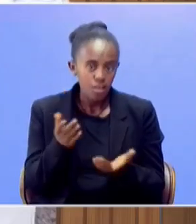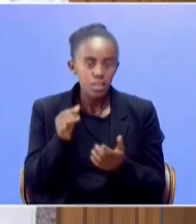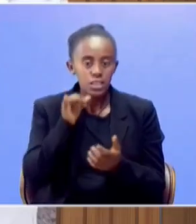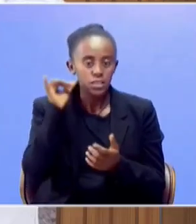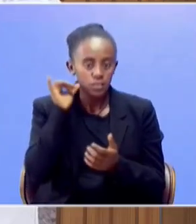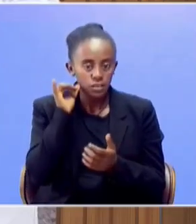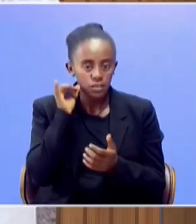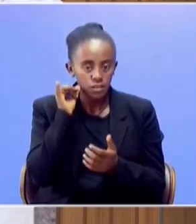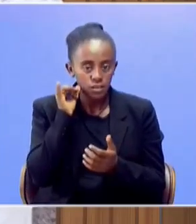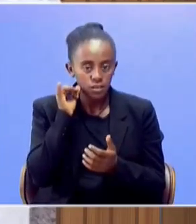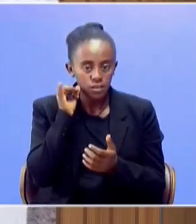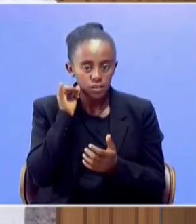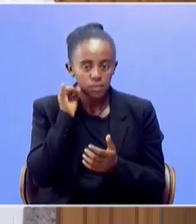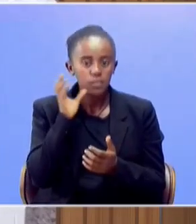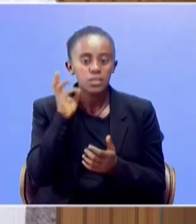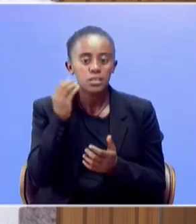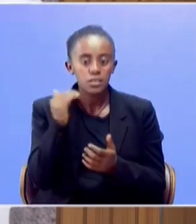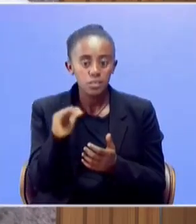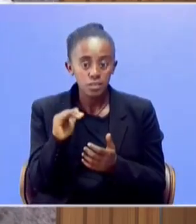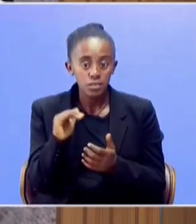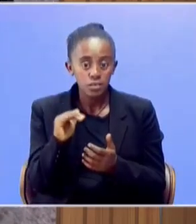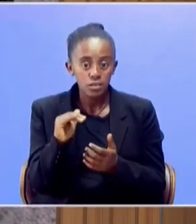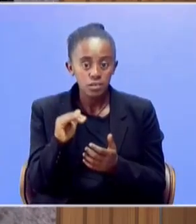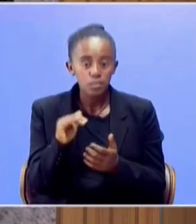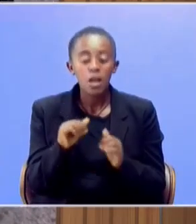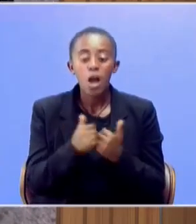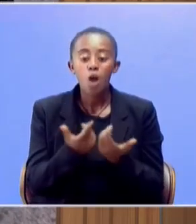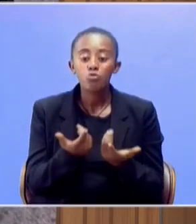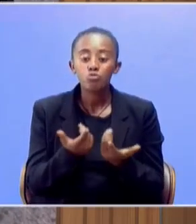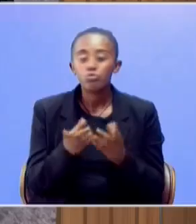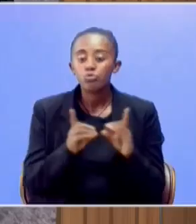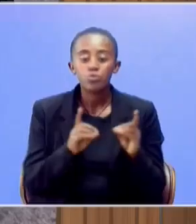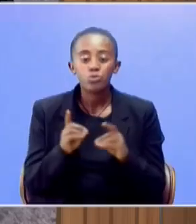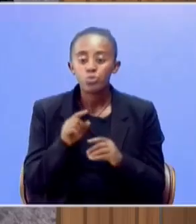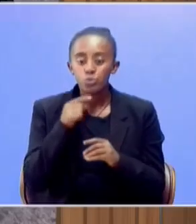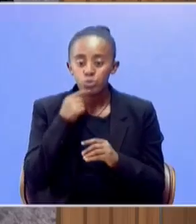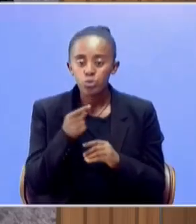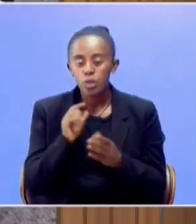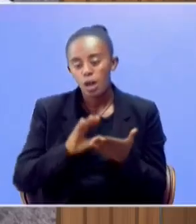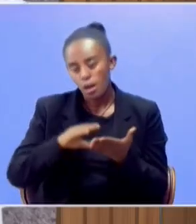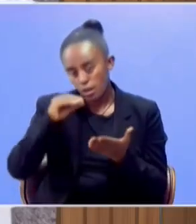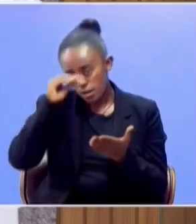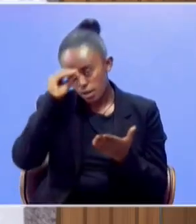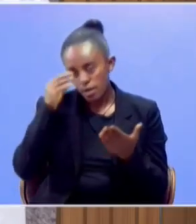yesterday at 6:30, how do you say? I learned.